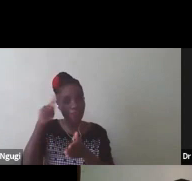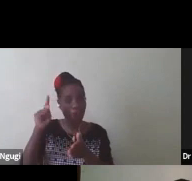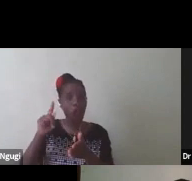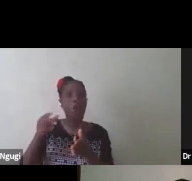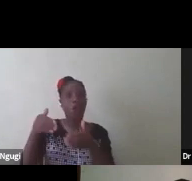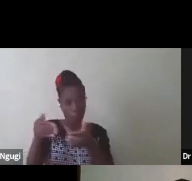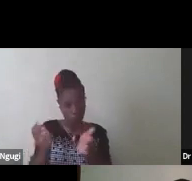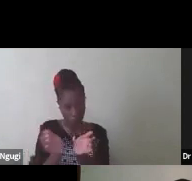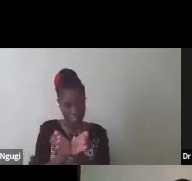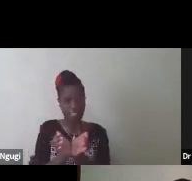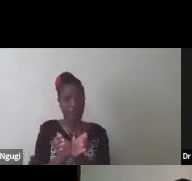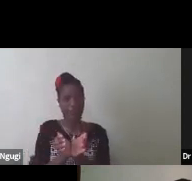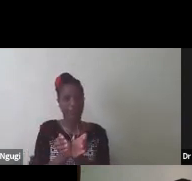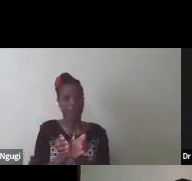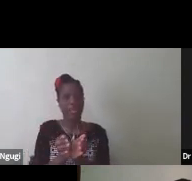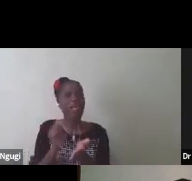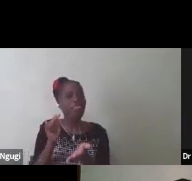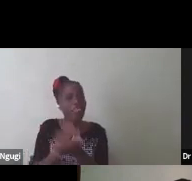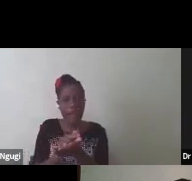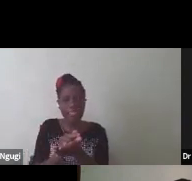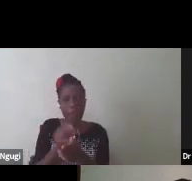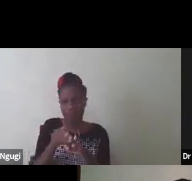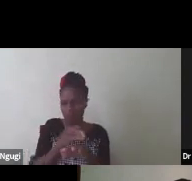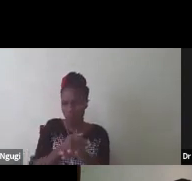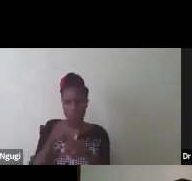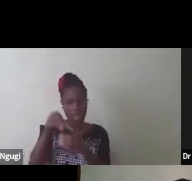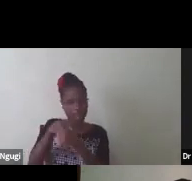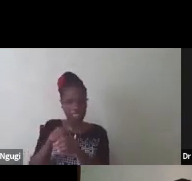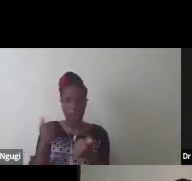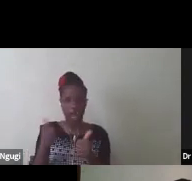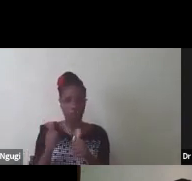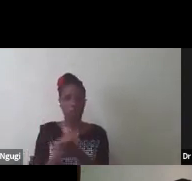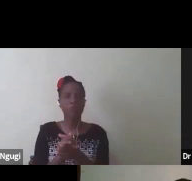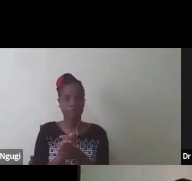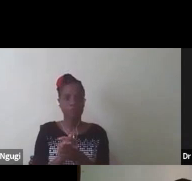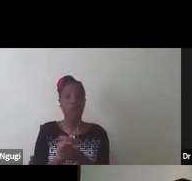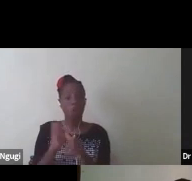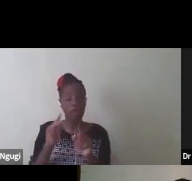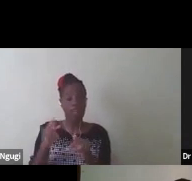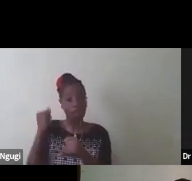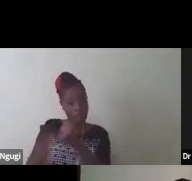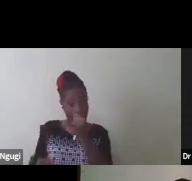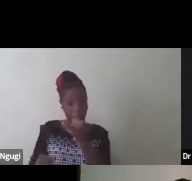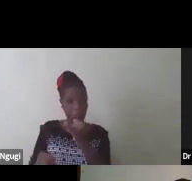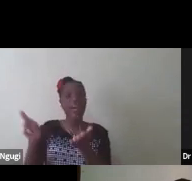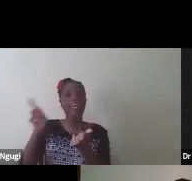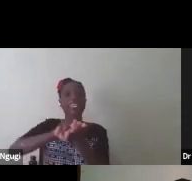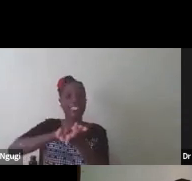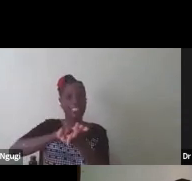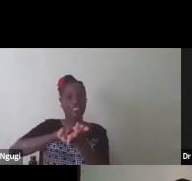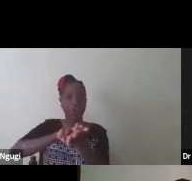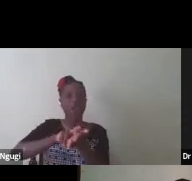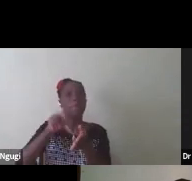community. That's something we have not had before. And overall, we obviously must enforce our registrations to be compliant with